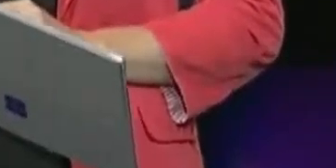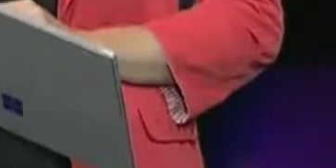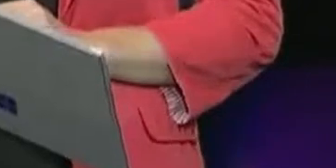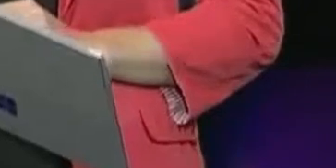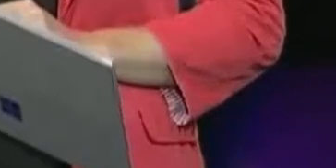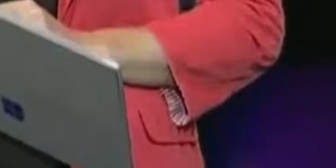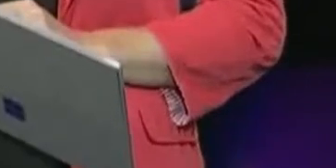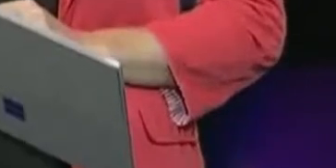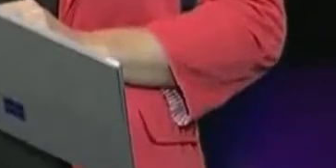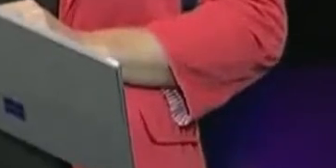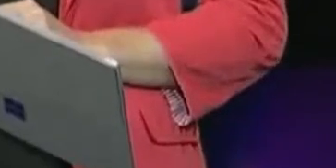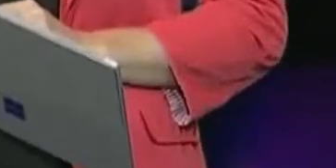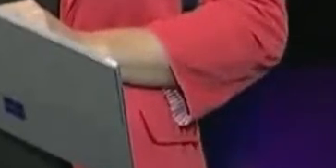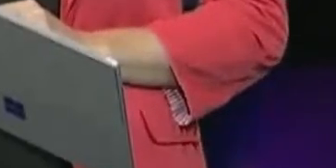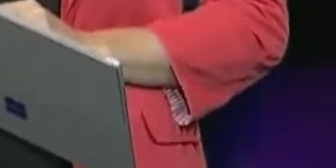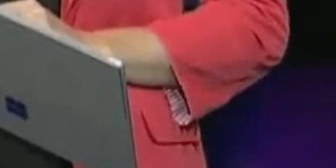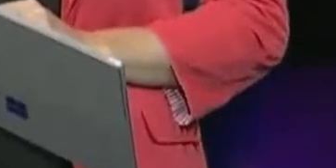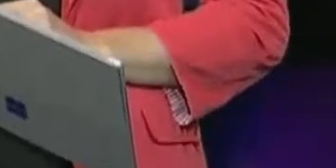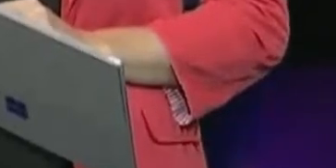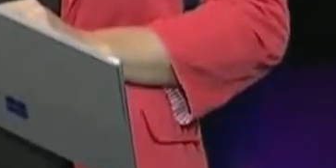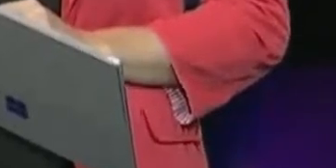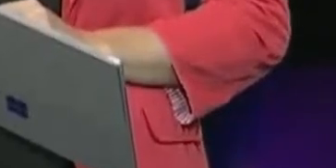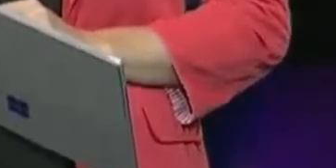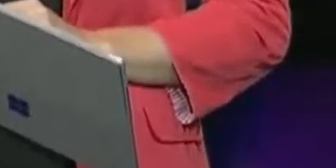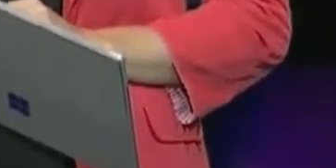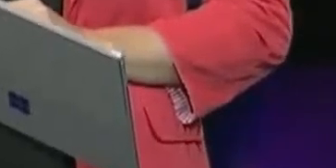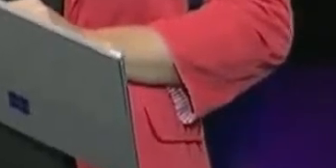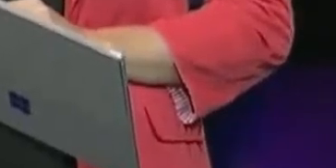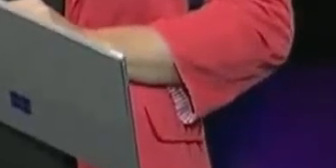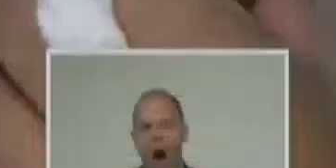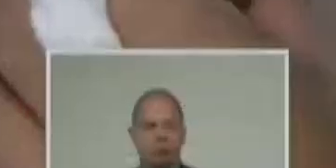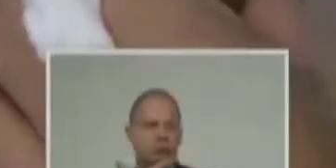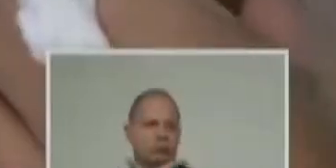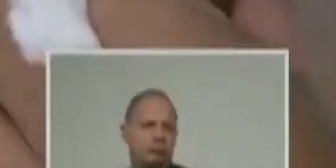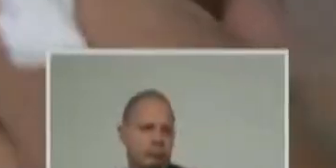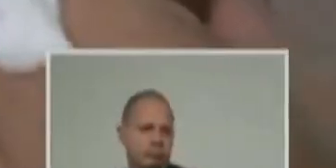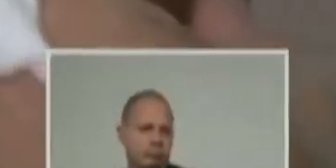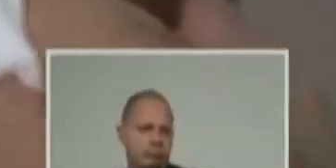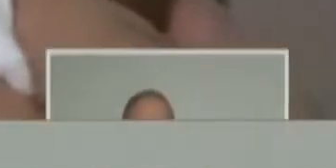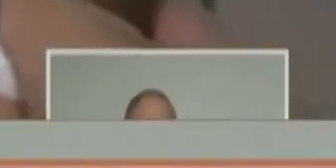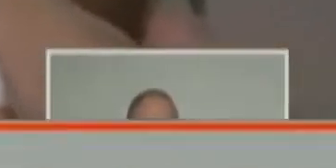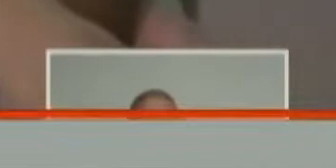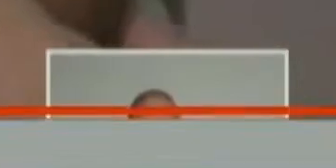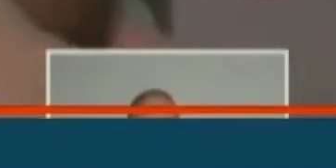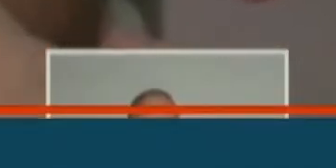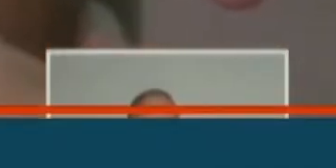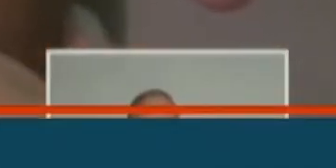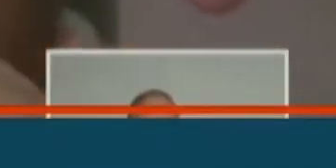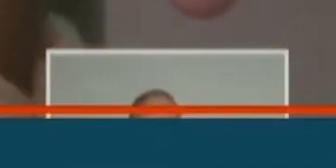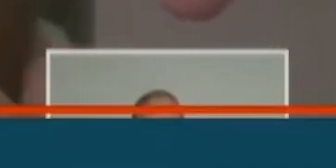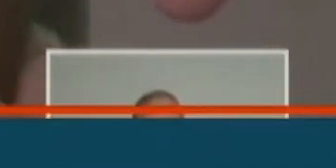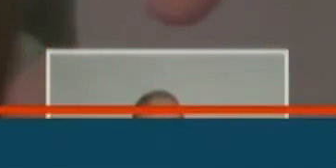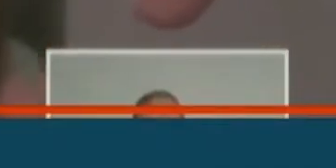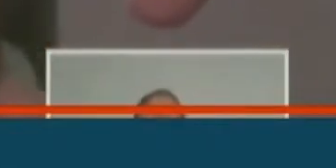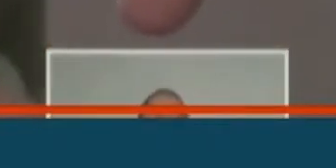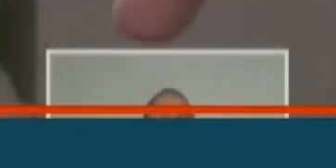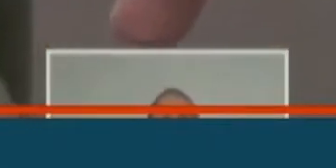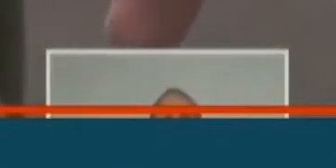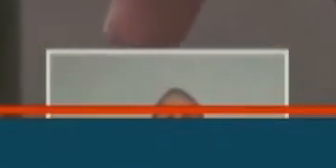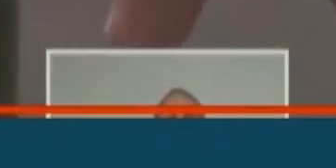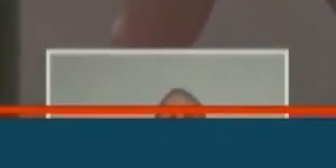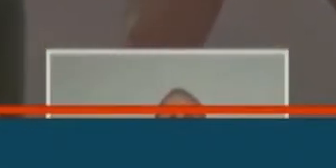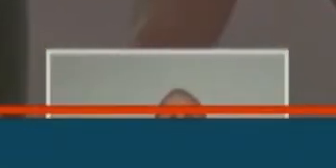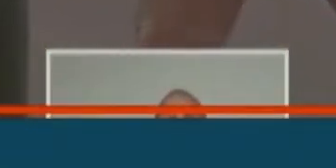of the country's COVID-19 vaccine candidates, named Abdullah and Mambisa. According to the Director General of the prestigious